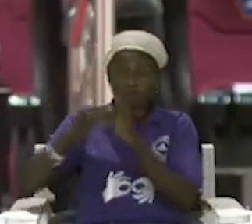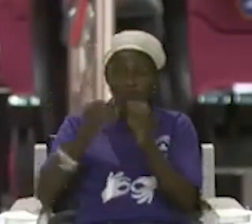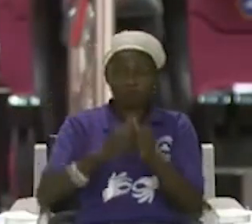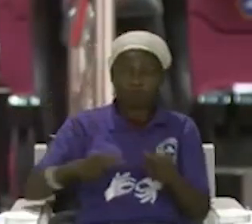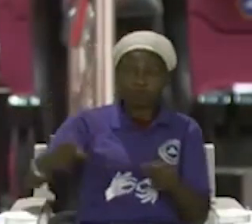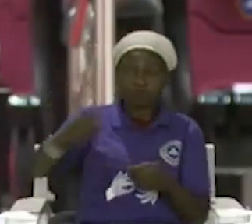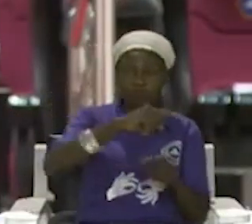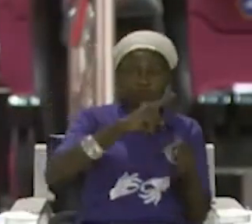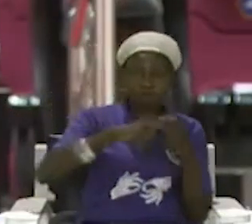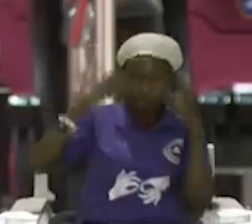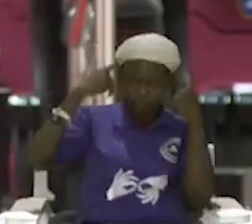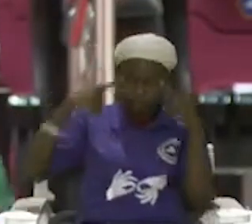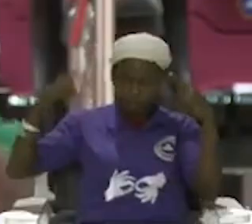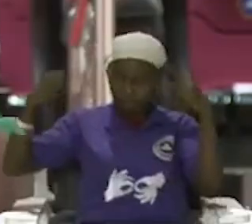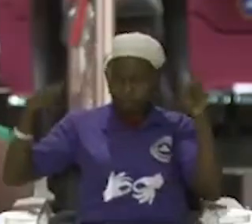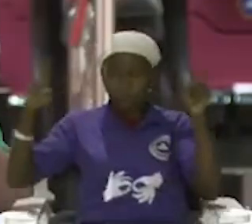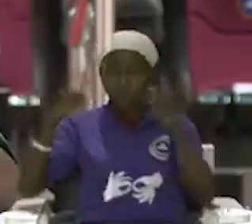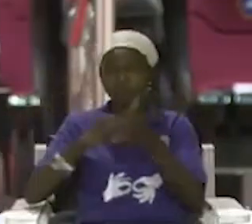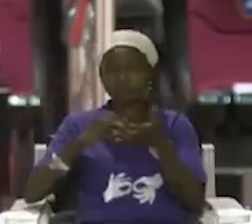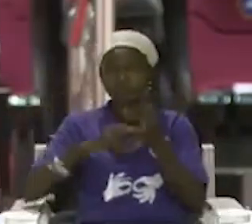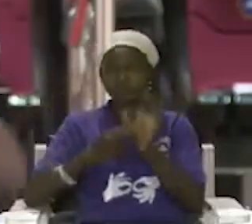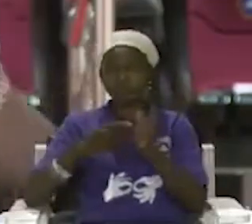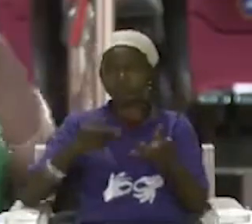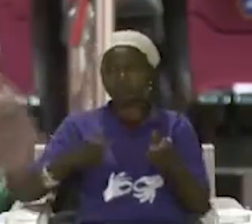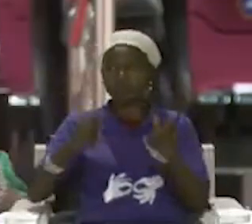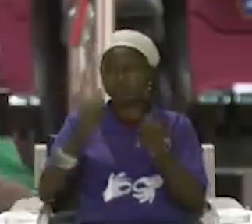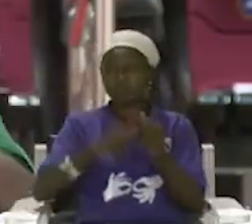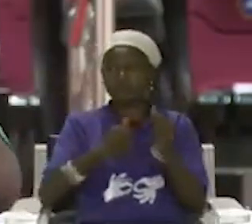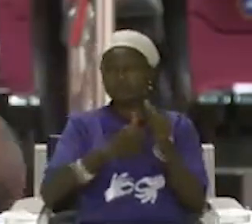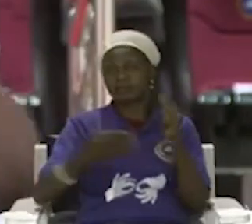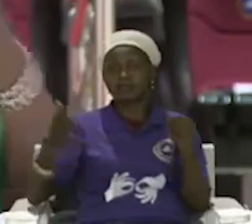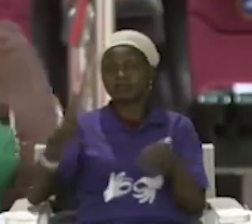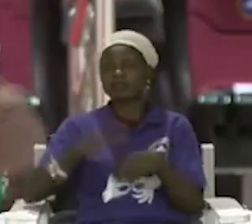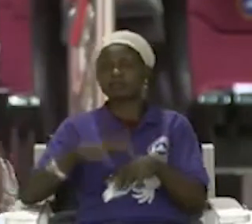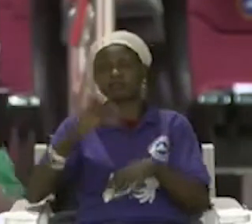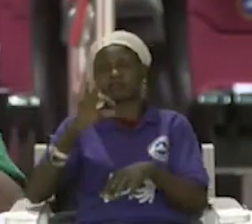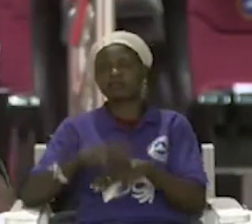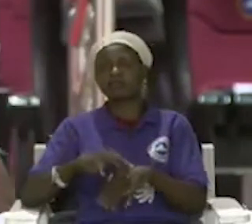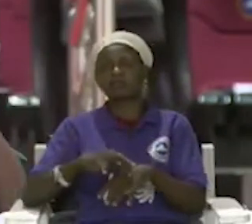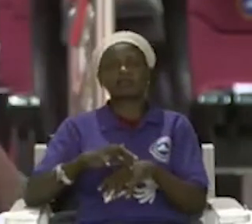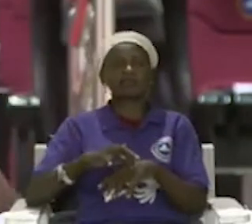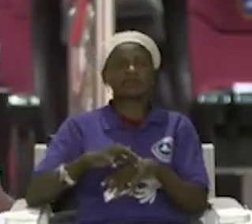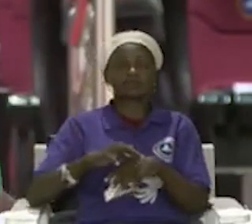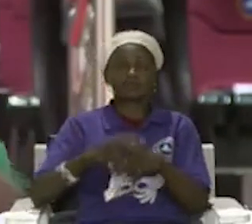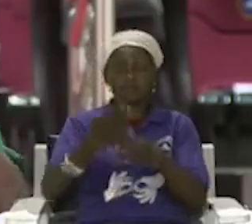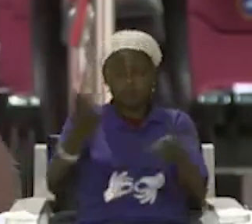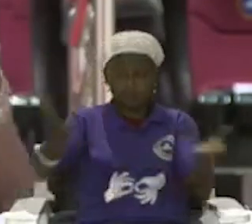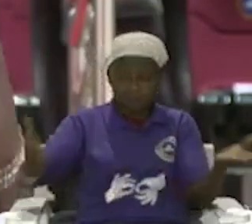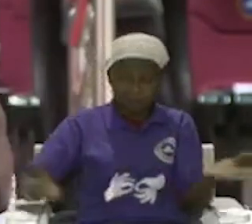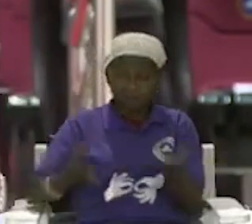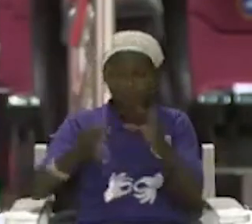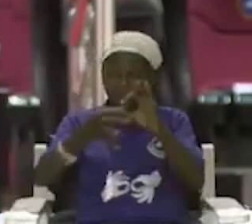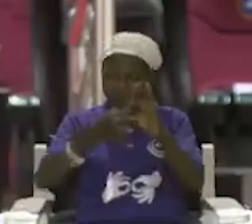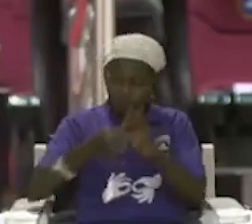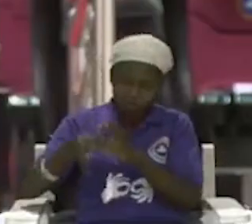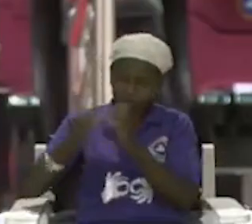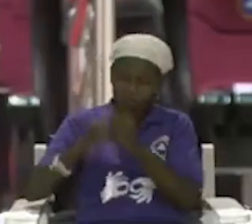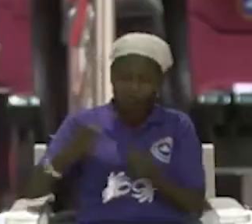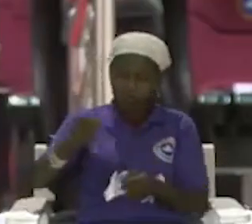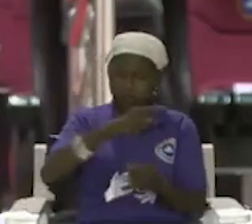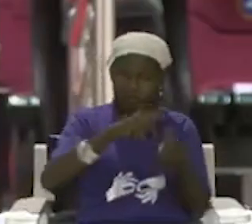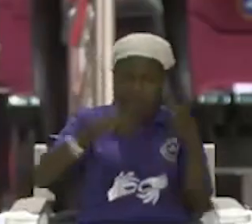succeed. It means let everything on earth here cooperate with you to